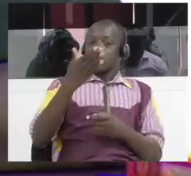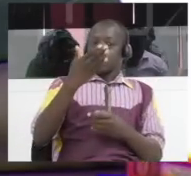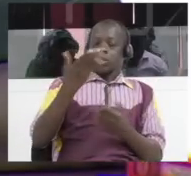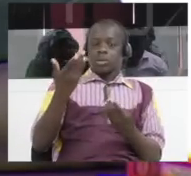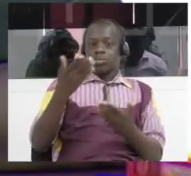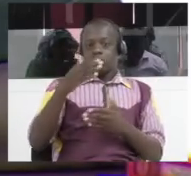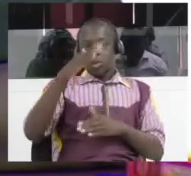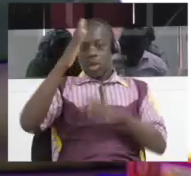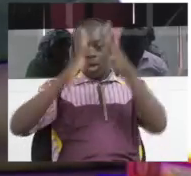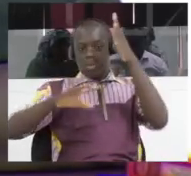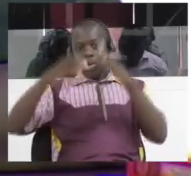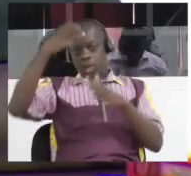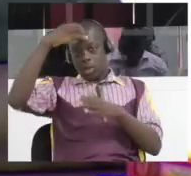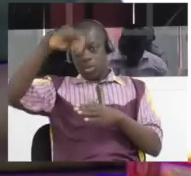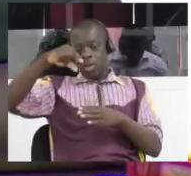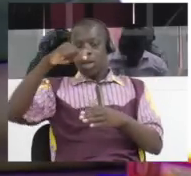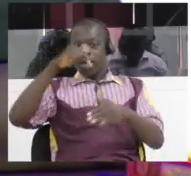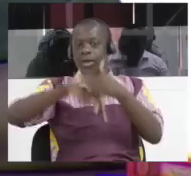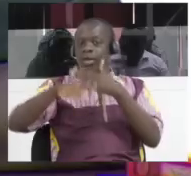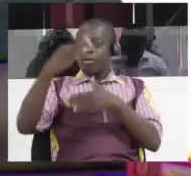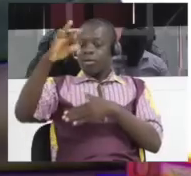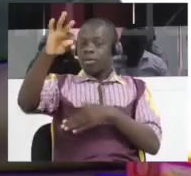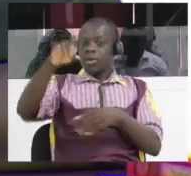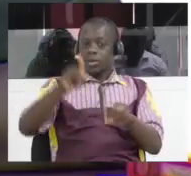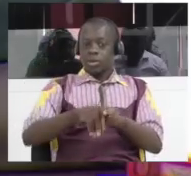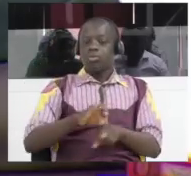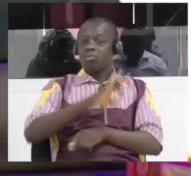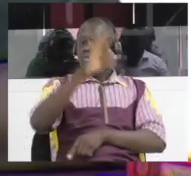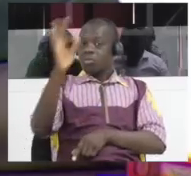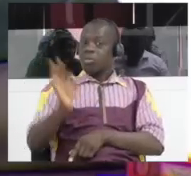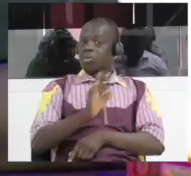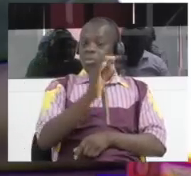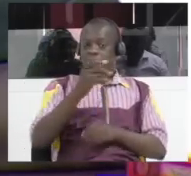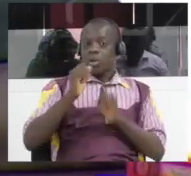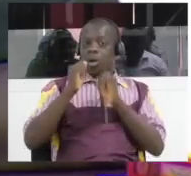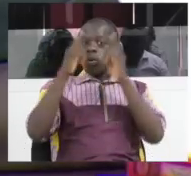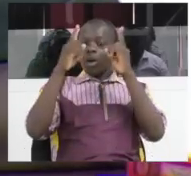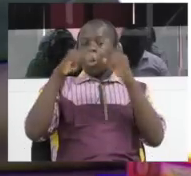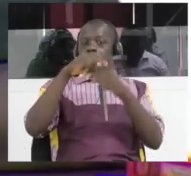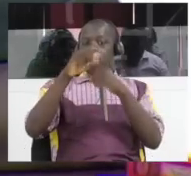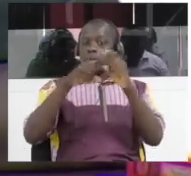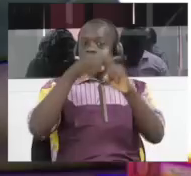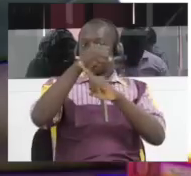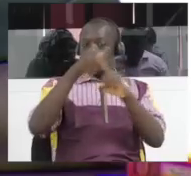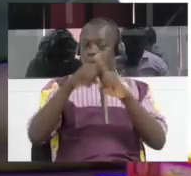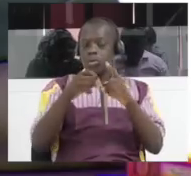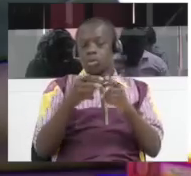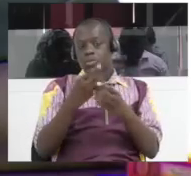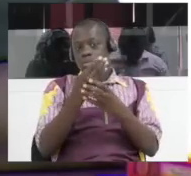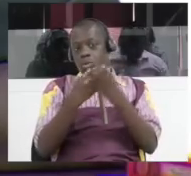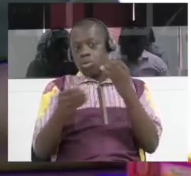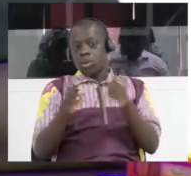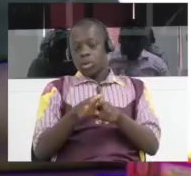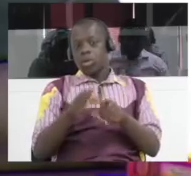redeployment to the army headquarters, I was a company commander in Farafenye. So I was very well aware of the situation